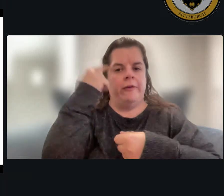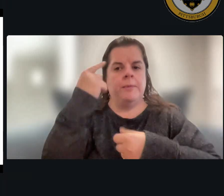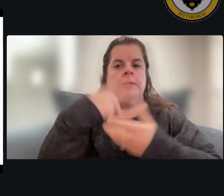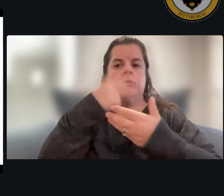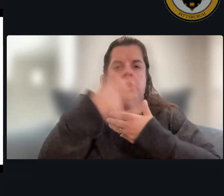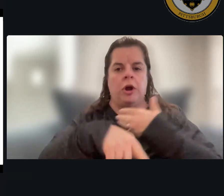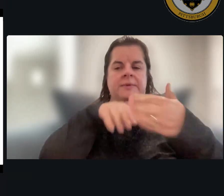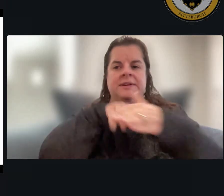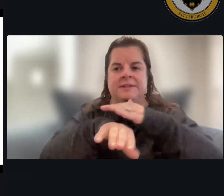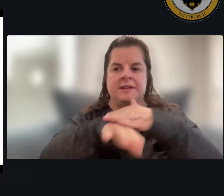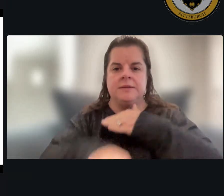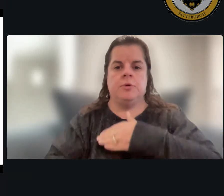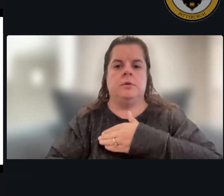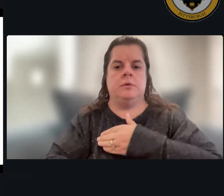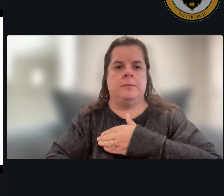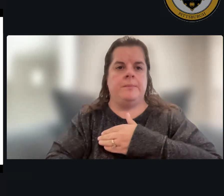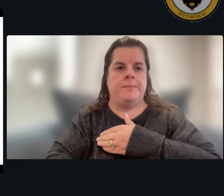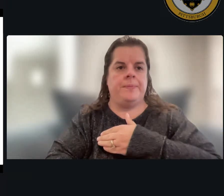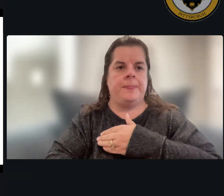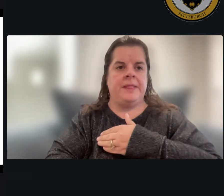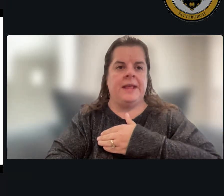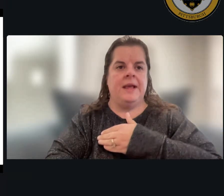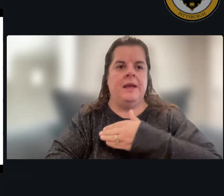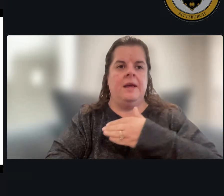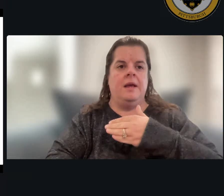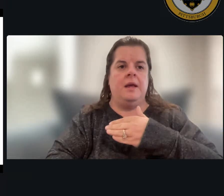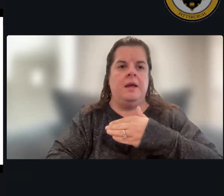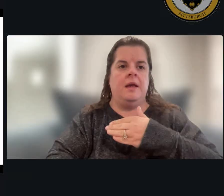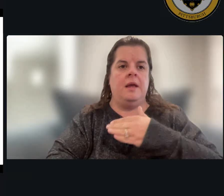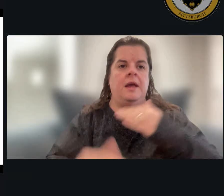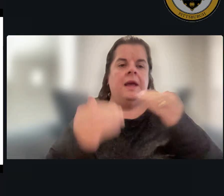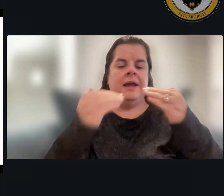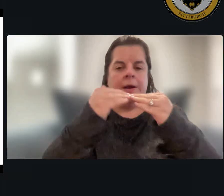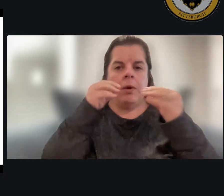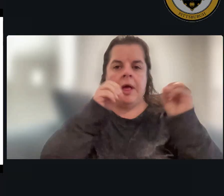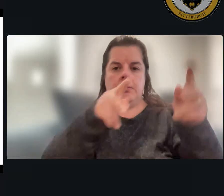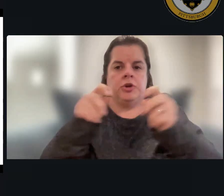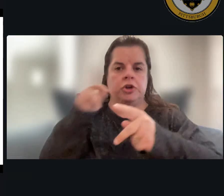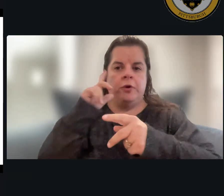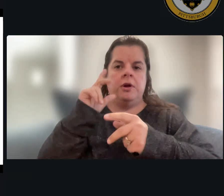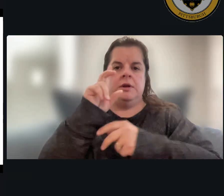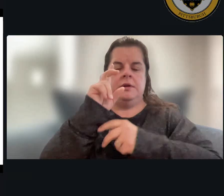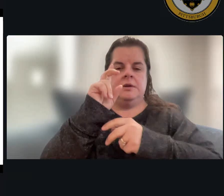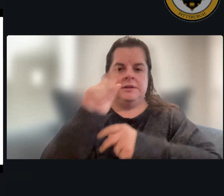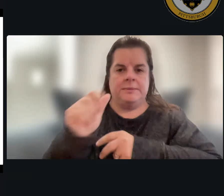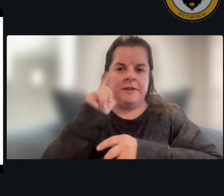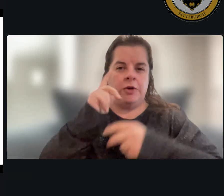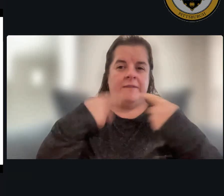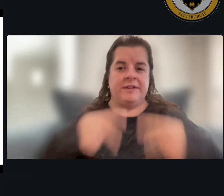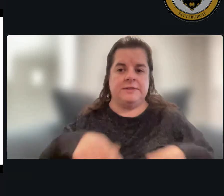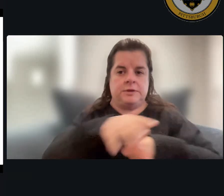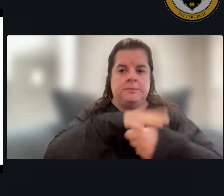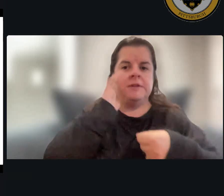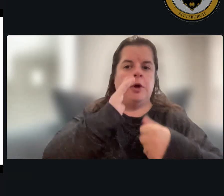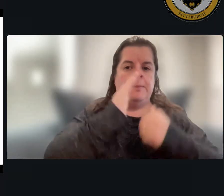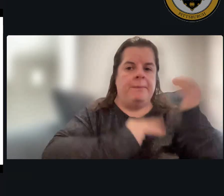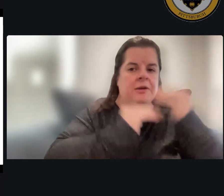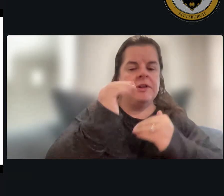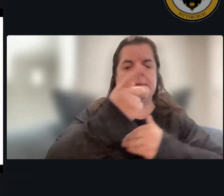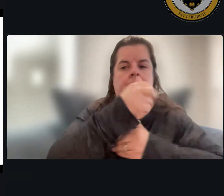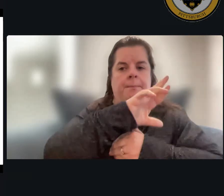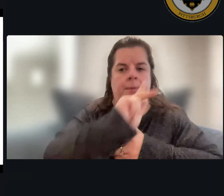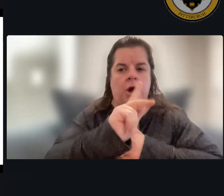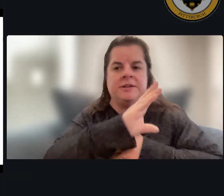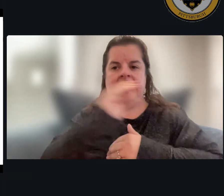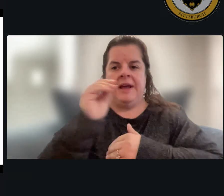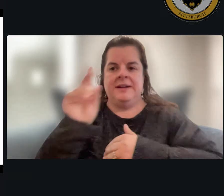accessible and provide equal opportunity for people with disabilities. This covers spaces like physical spaces like buildings and parks, as well as digital